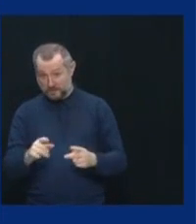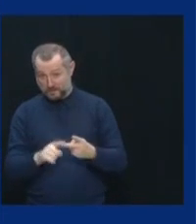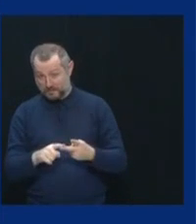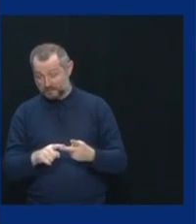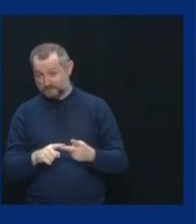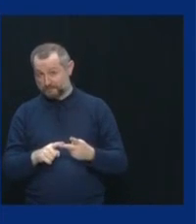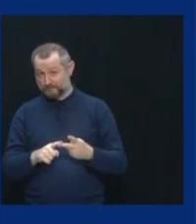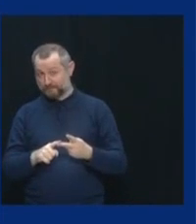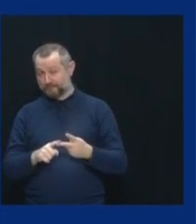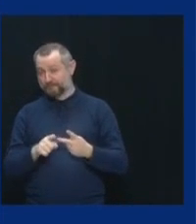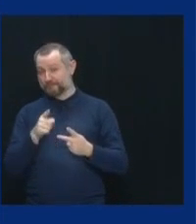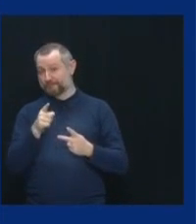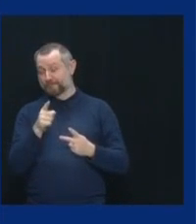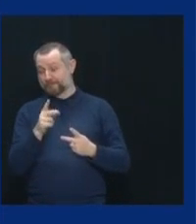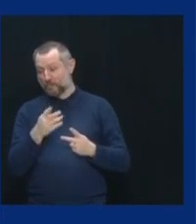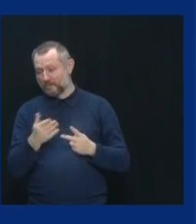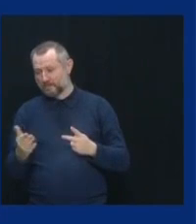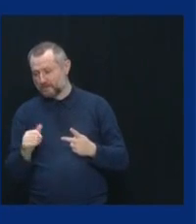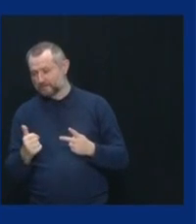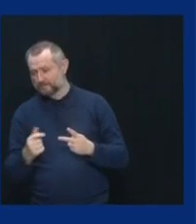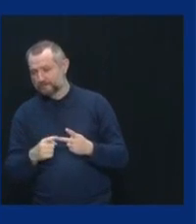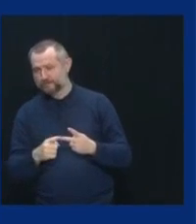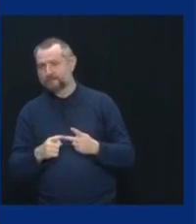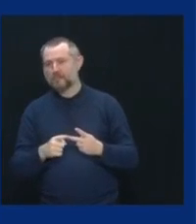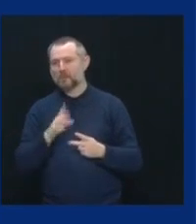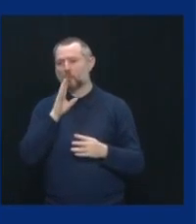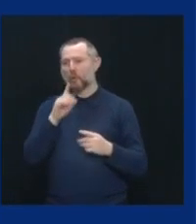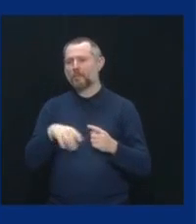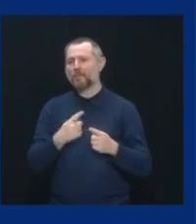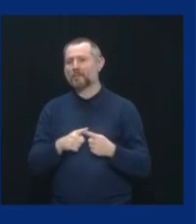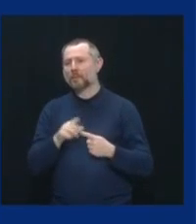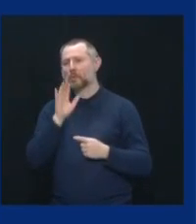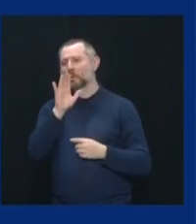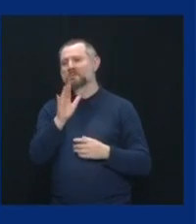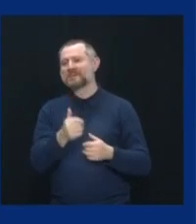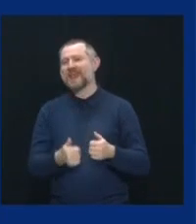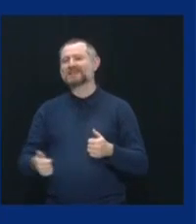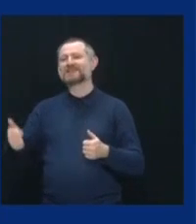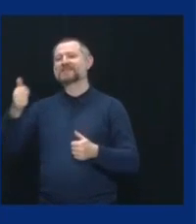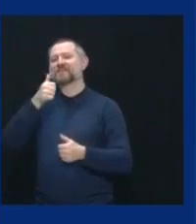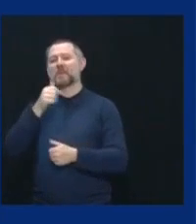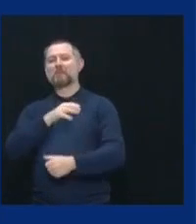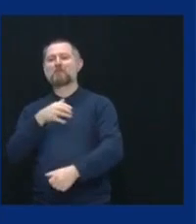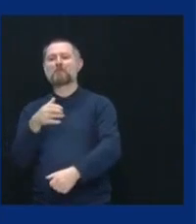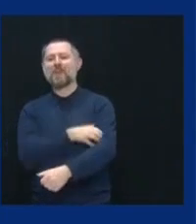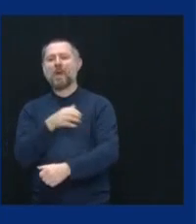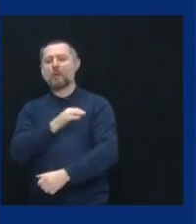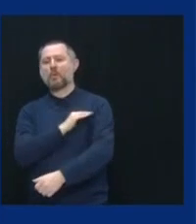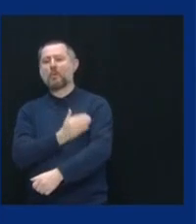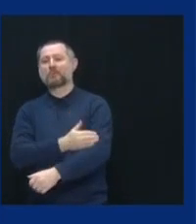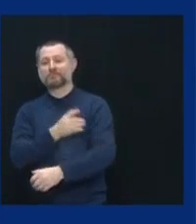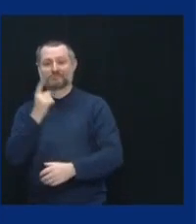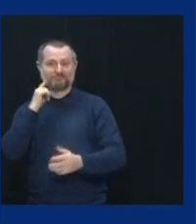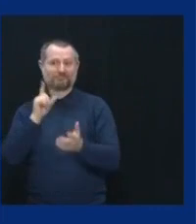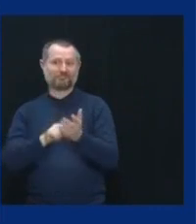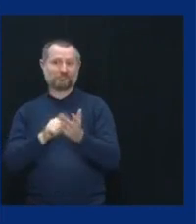is then what you talked about with your executive powers, this story that's out there this afternoon